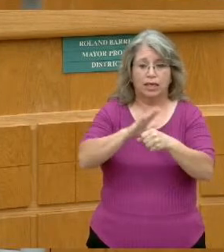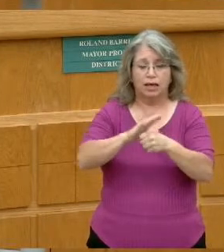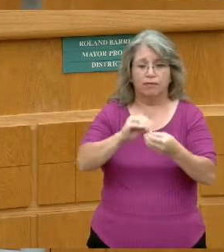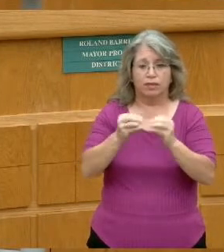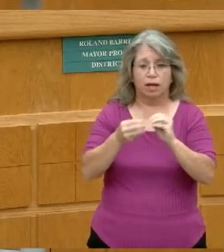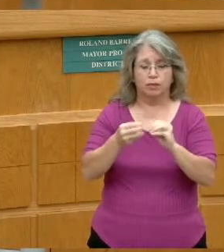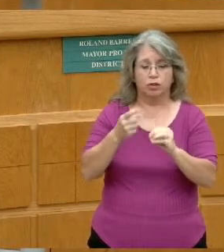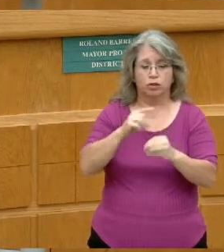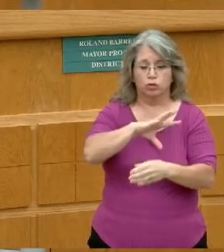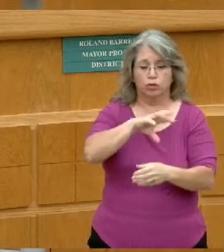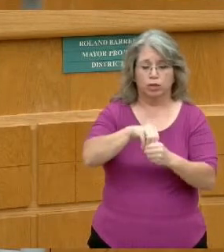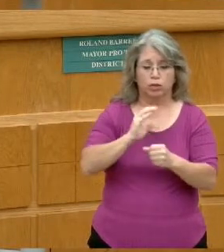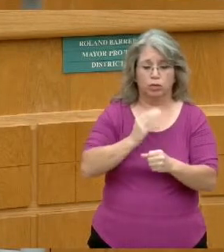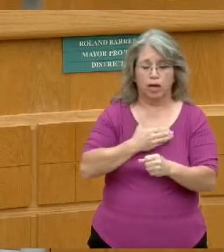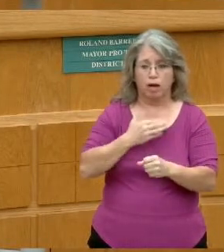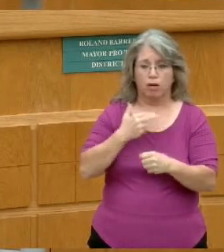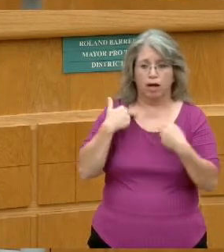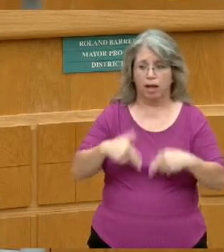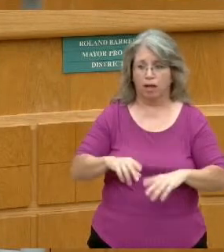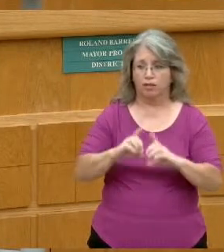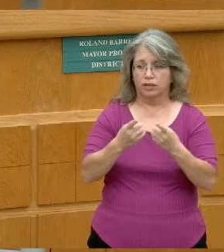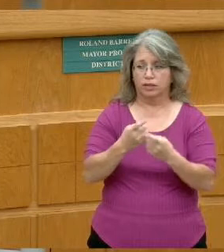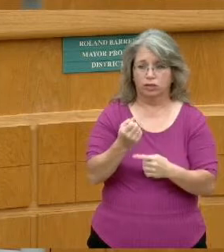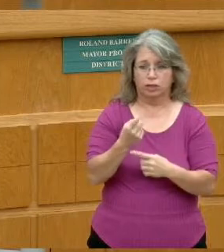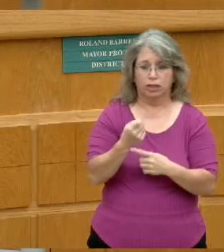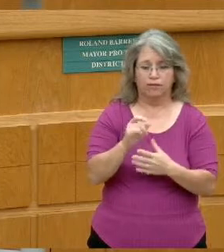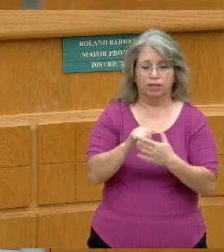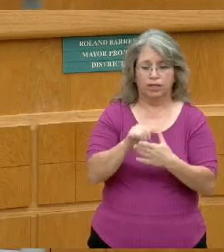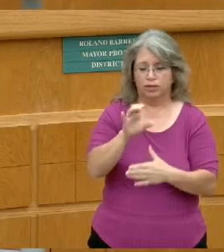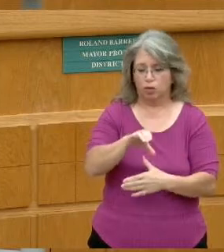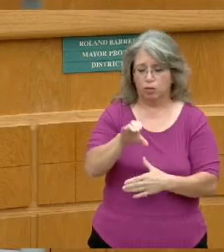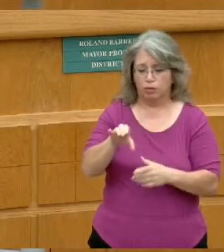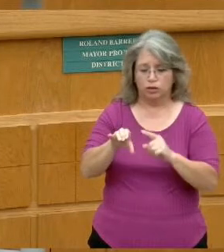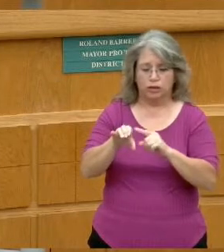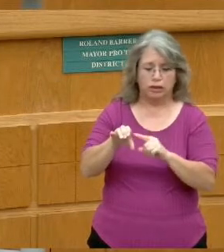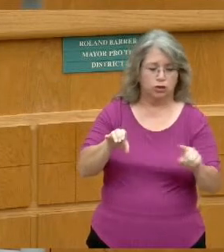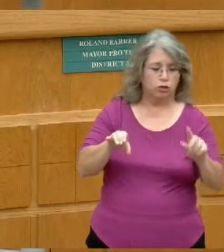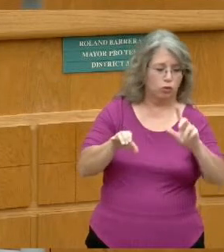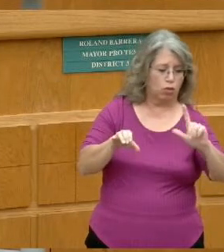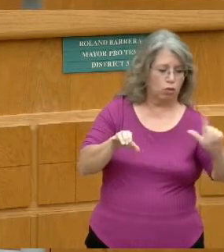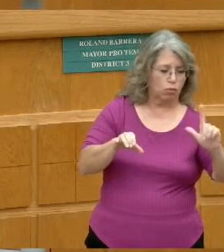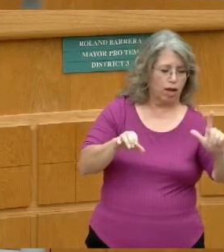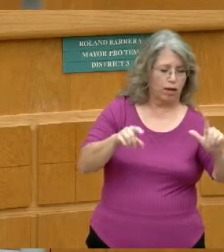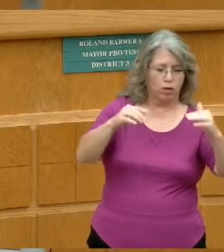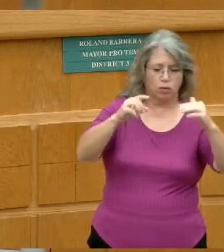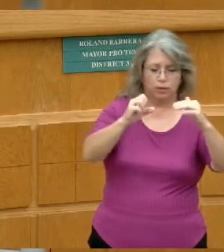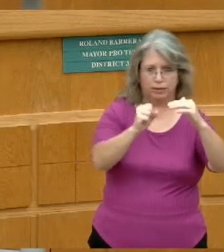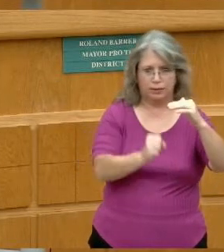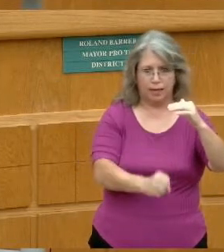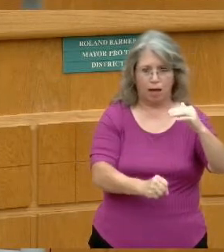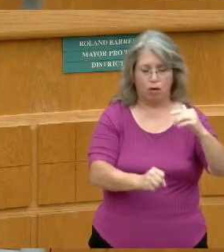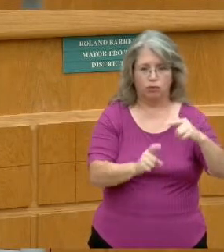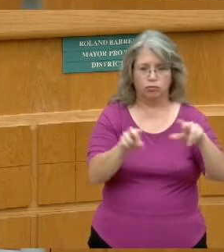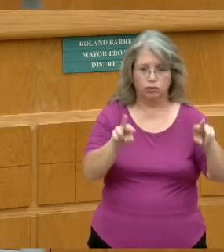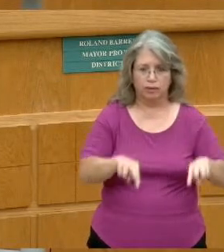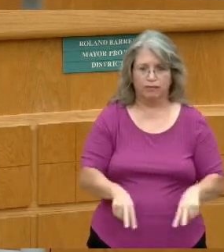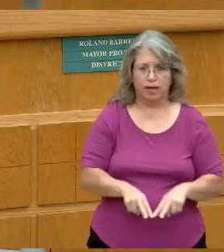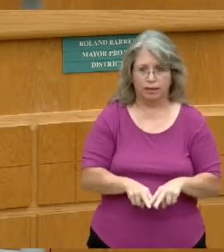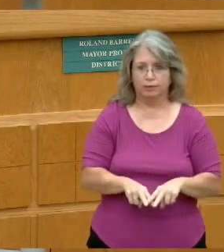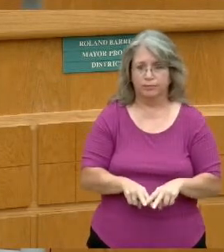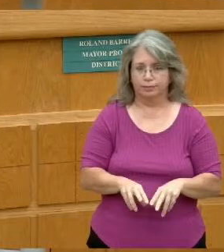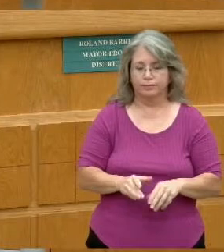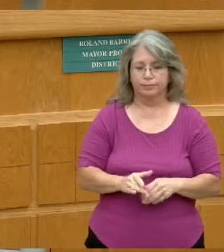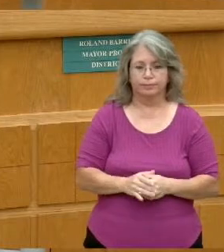Corpus Christi over to Laredo and south to the border, down into McAllen and the other towns down